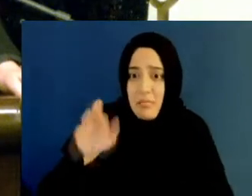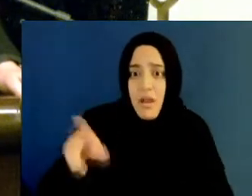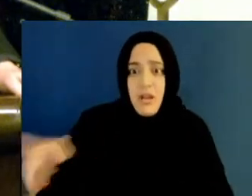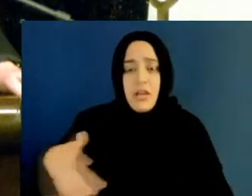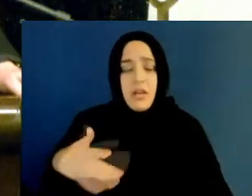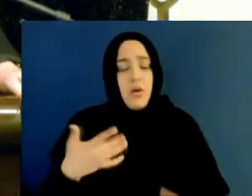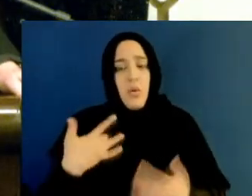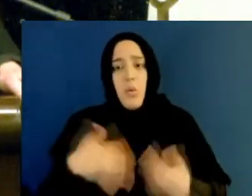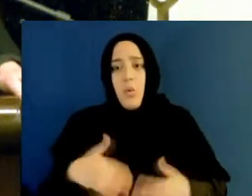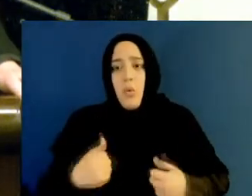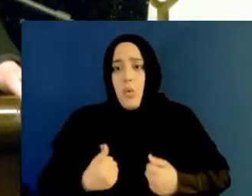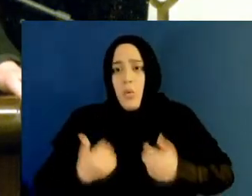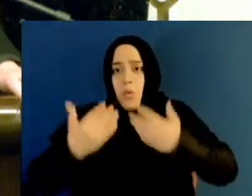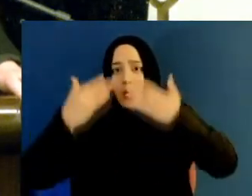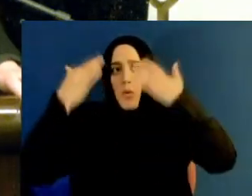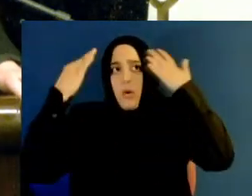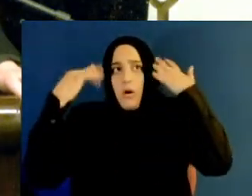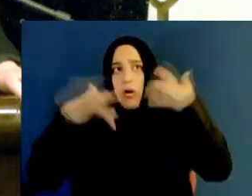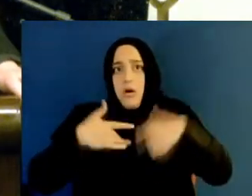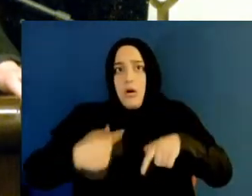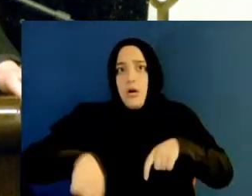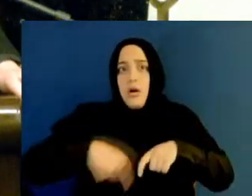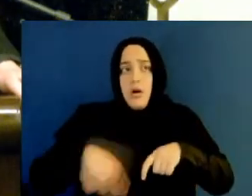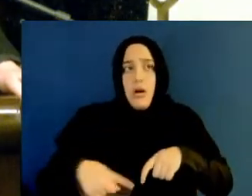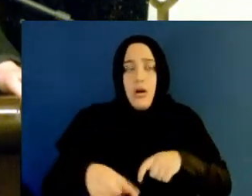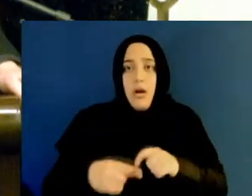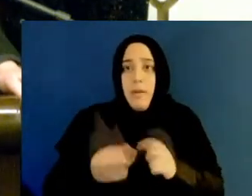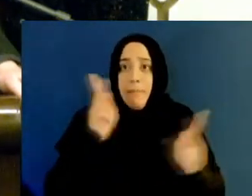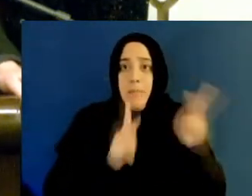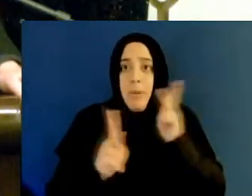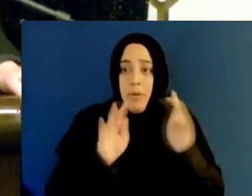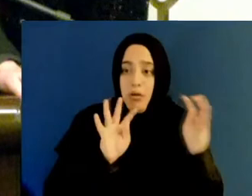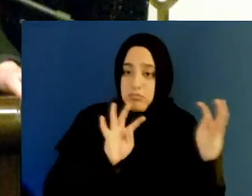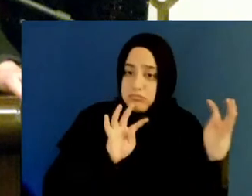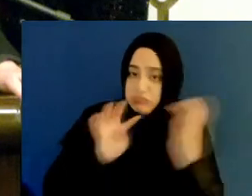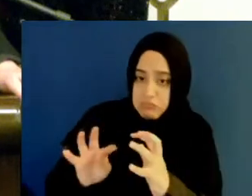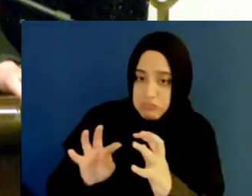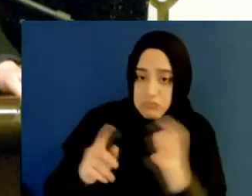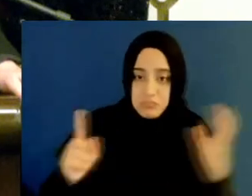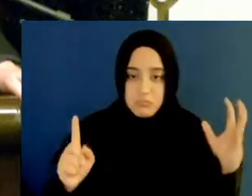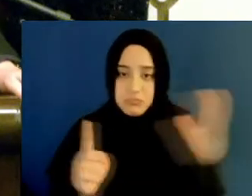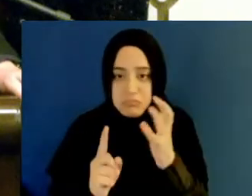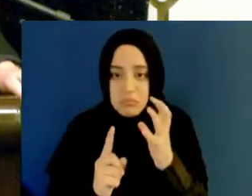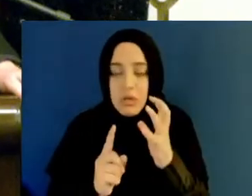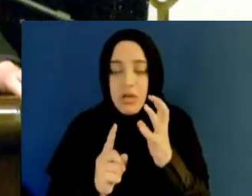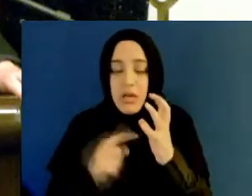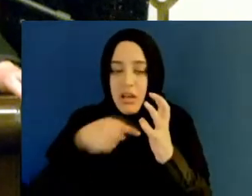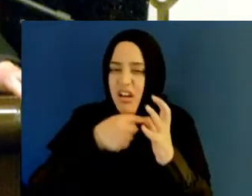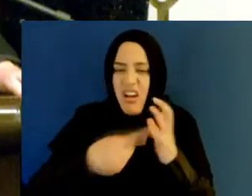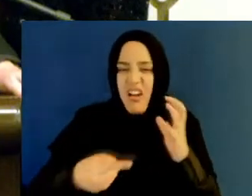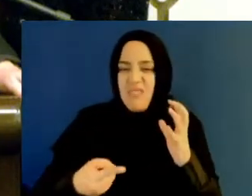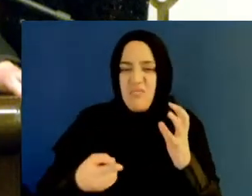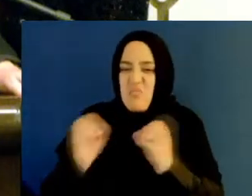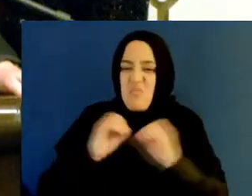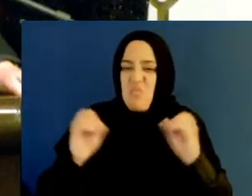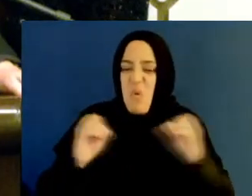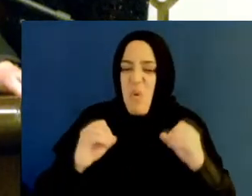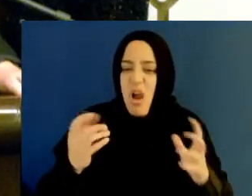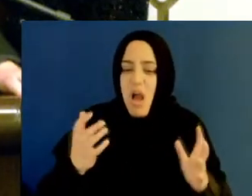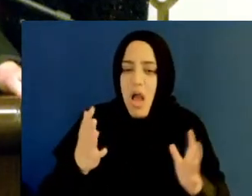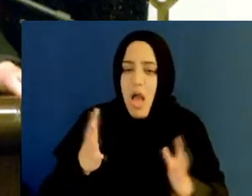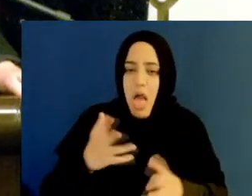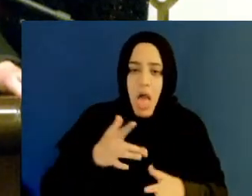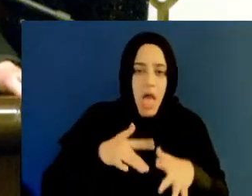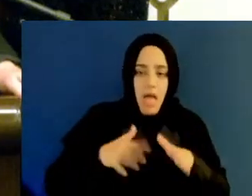by people who have no hesitation in hurling insults towards